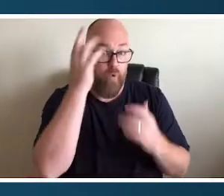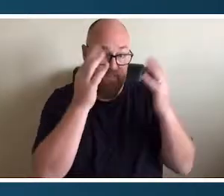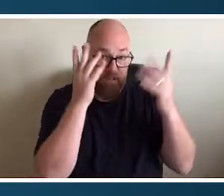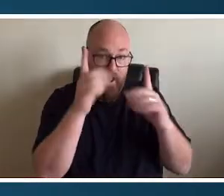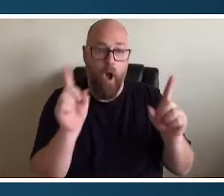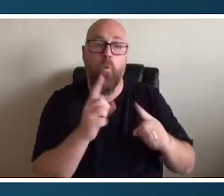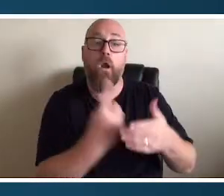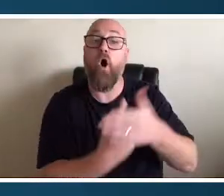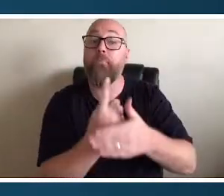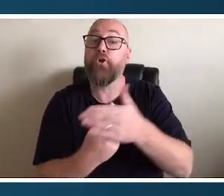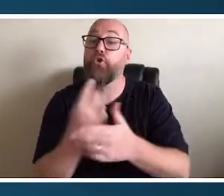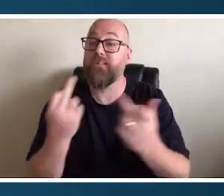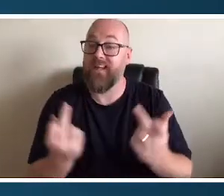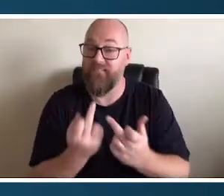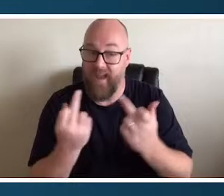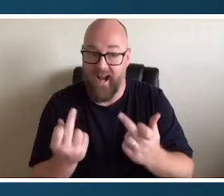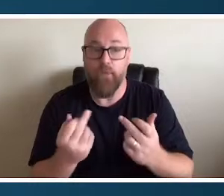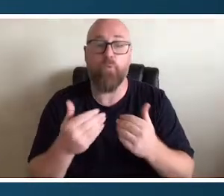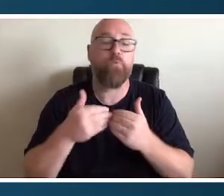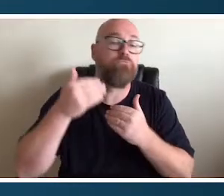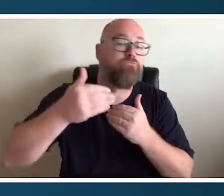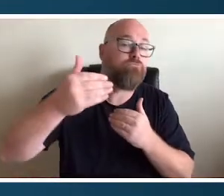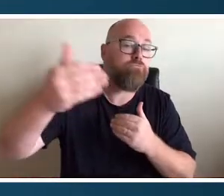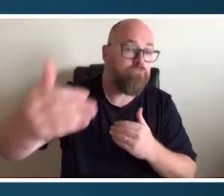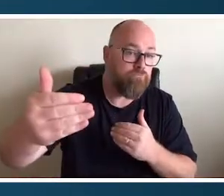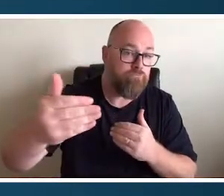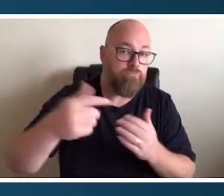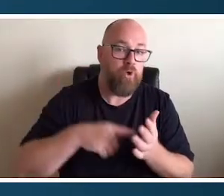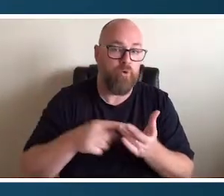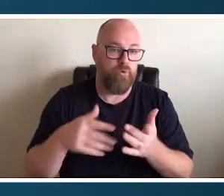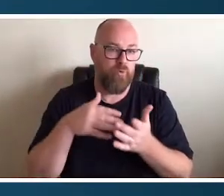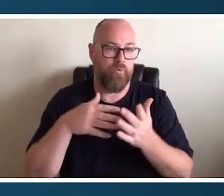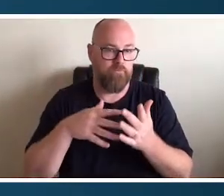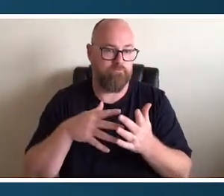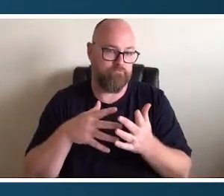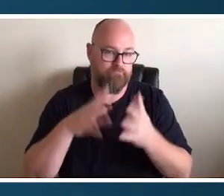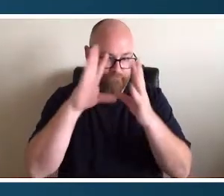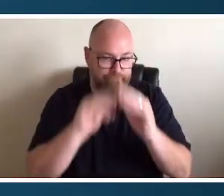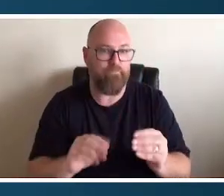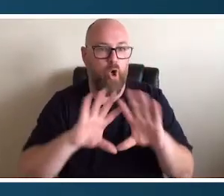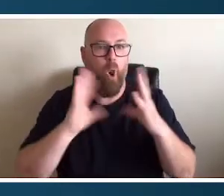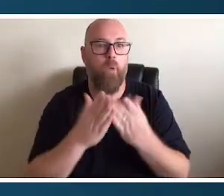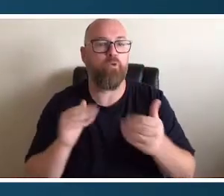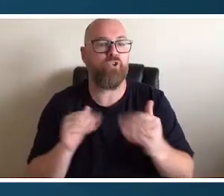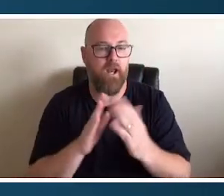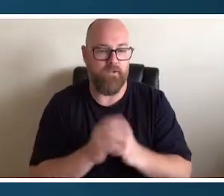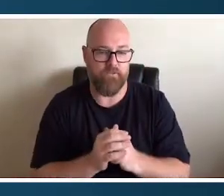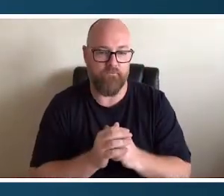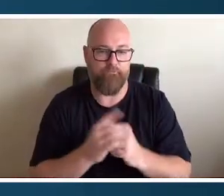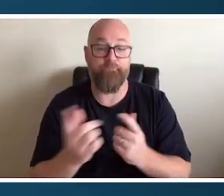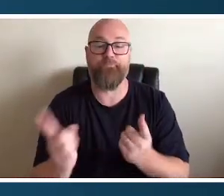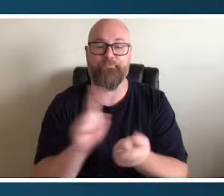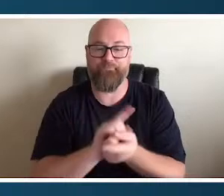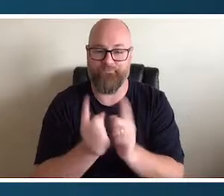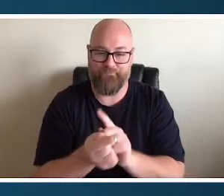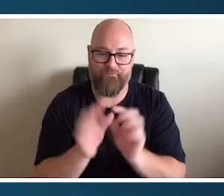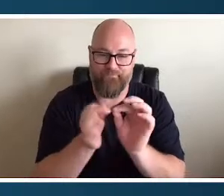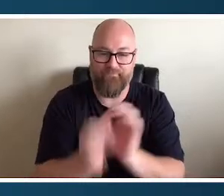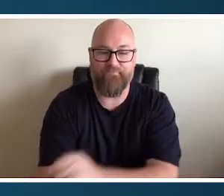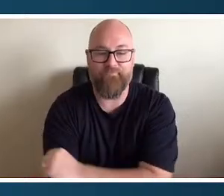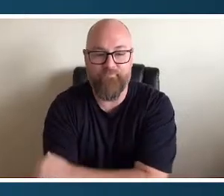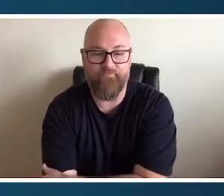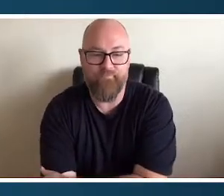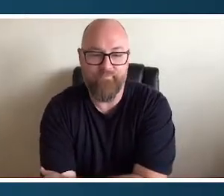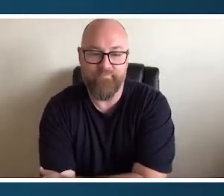we have ahead of us to tackle these global challenges. First, we must persist in our commitment